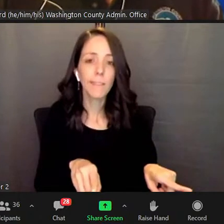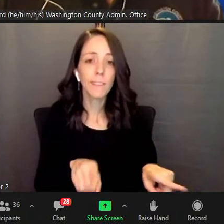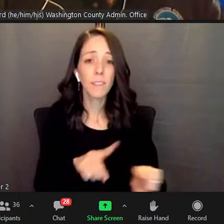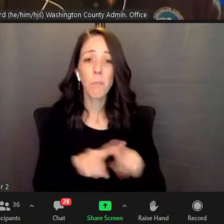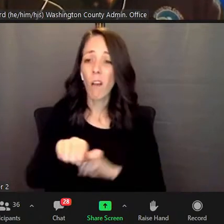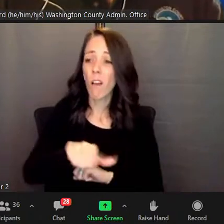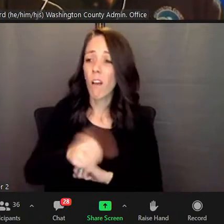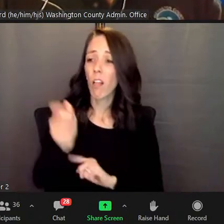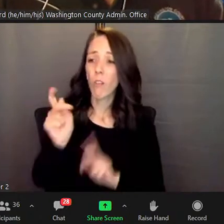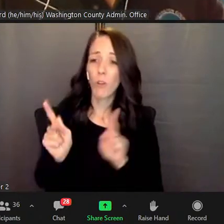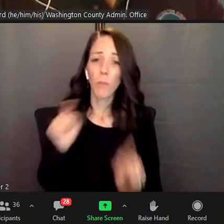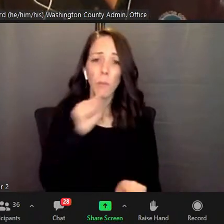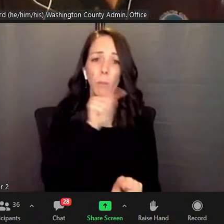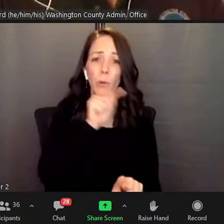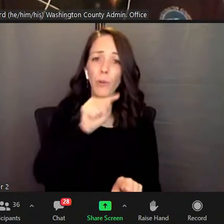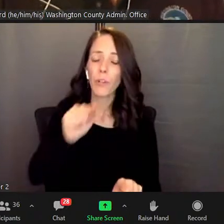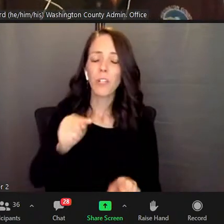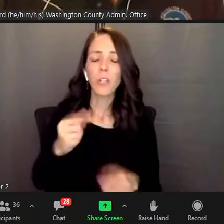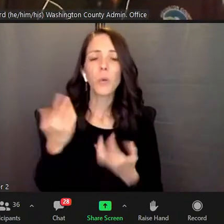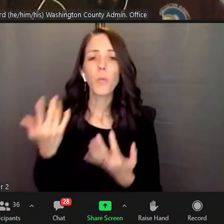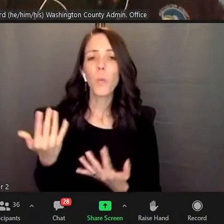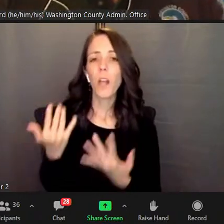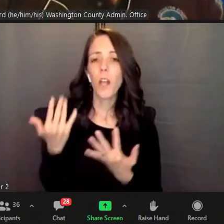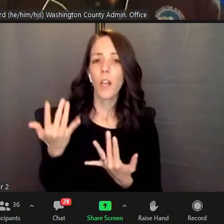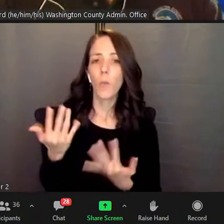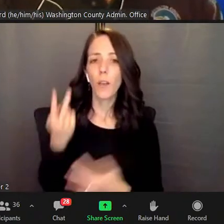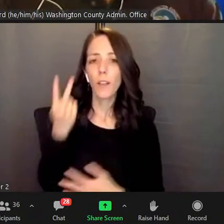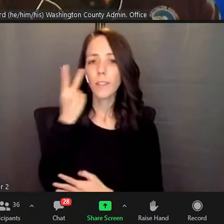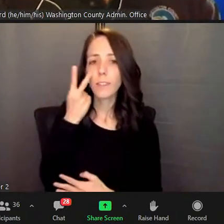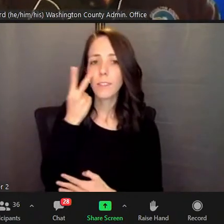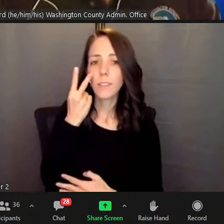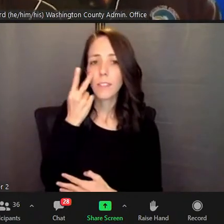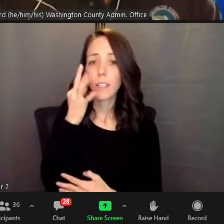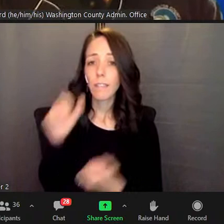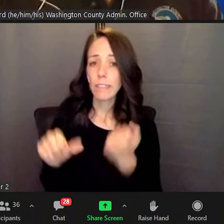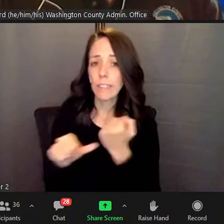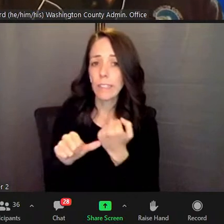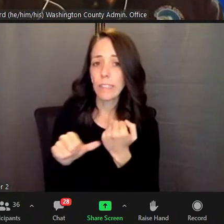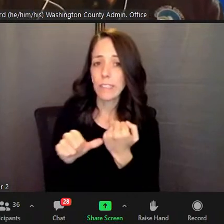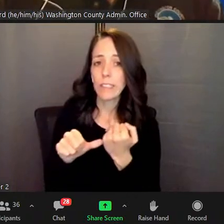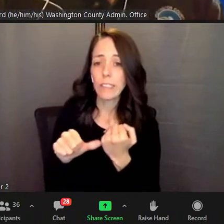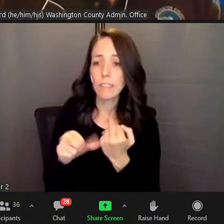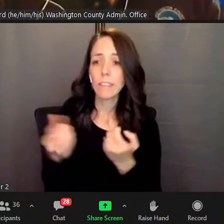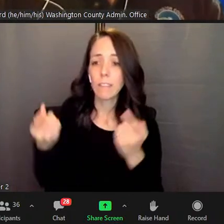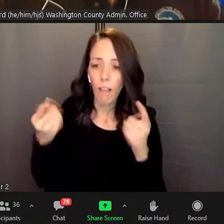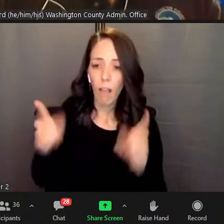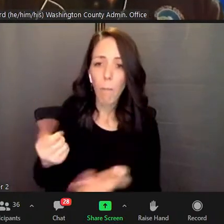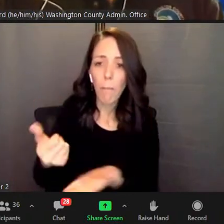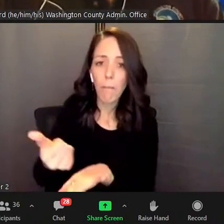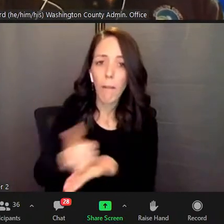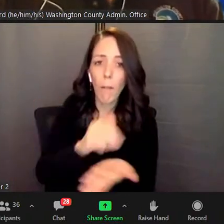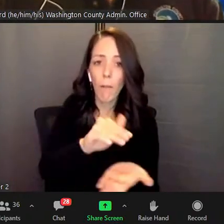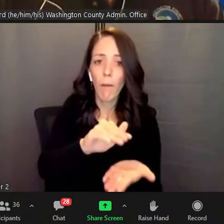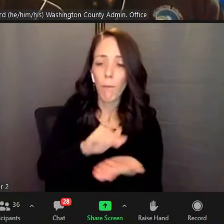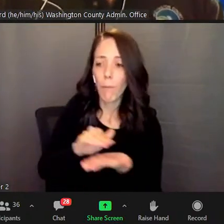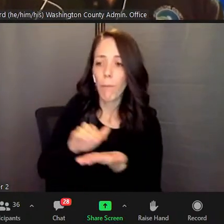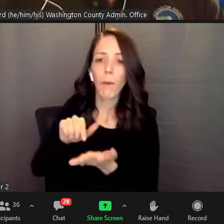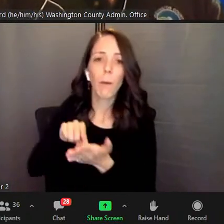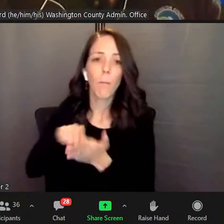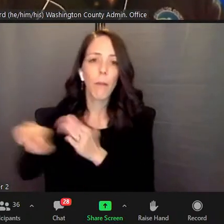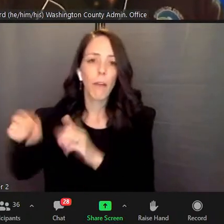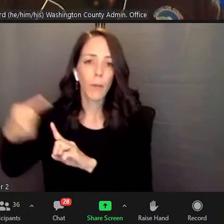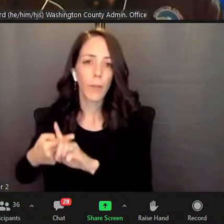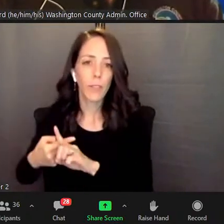others are waiting to see if the assistance may come through. Washington County